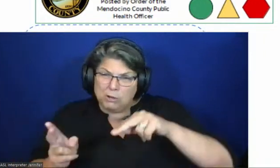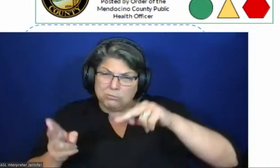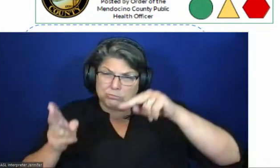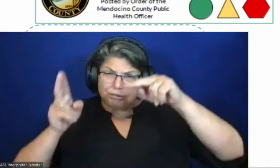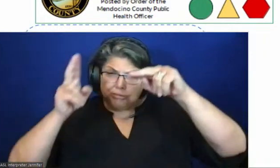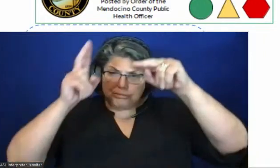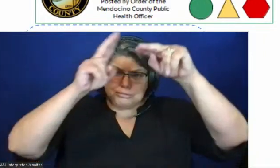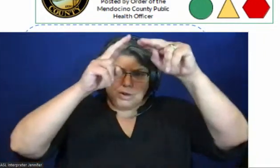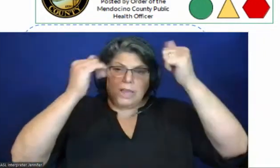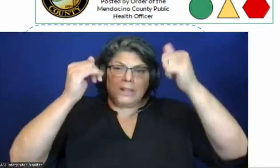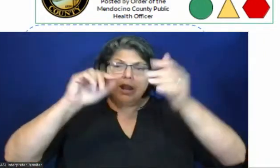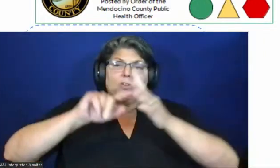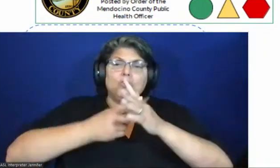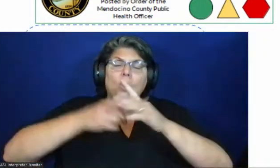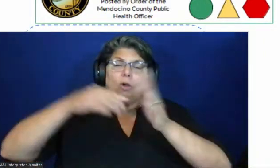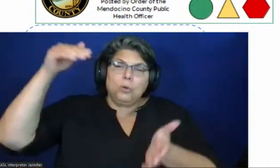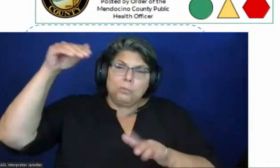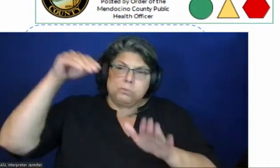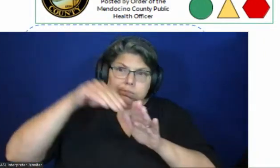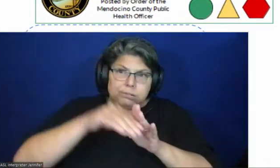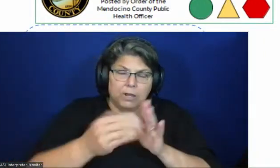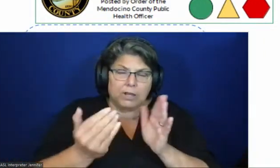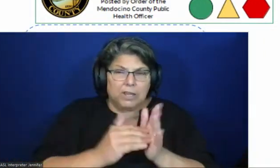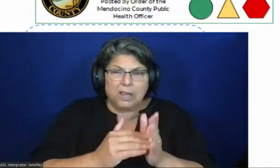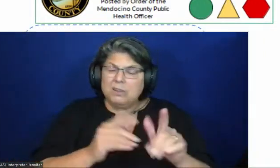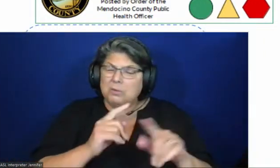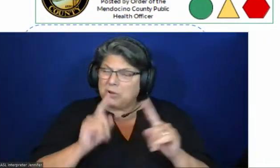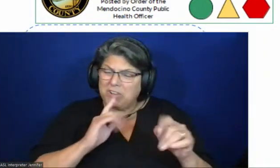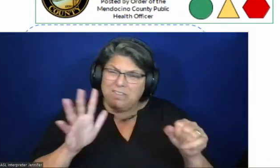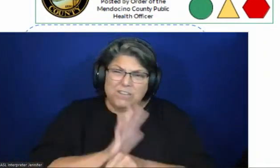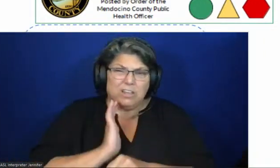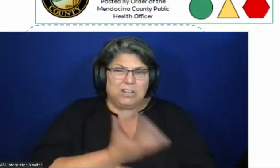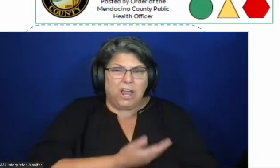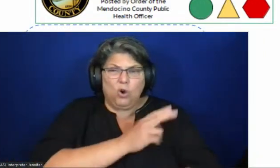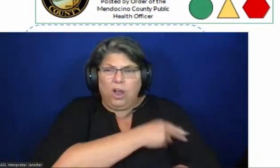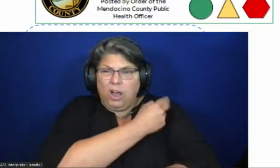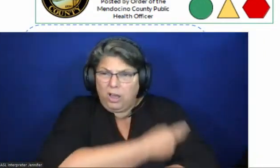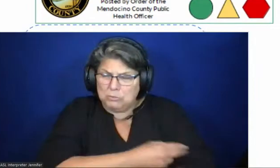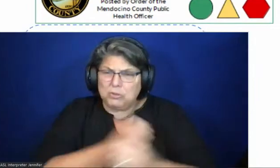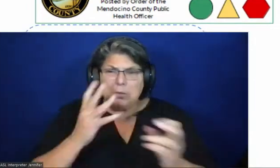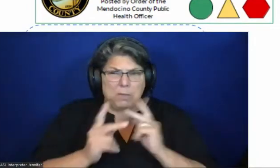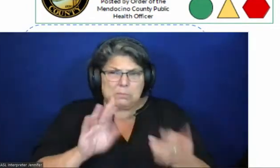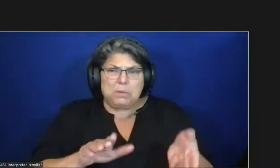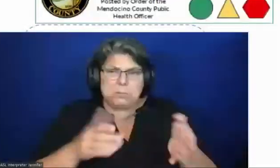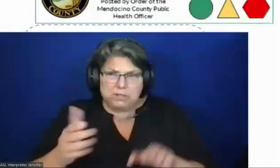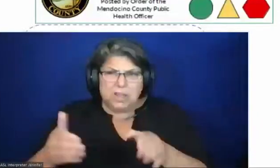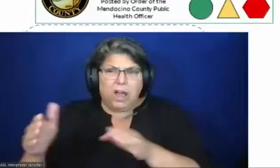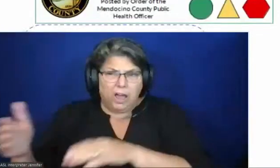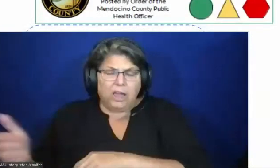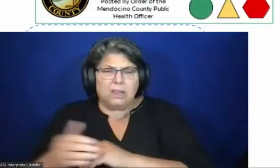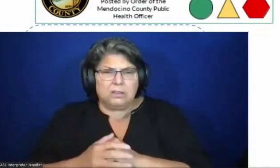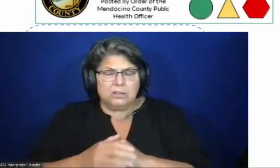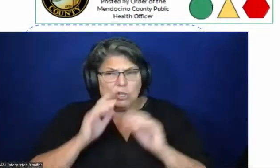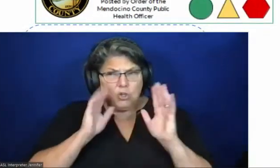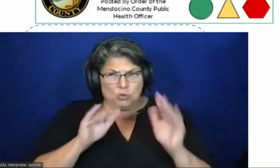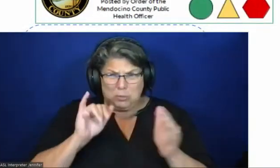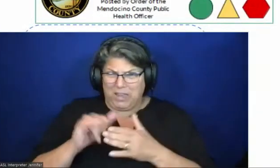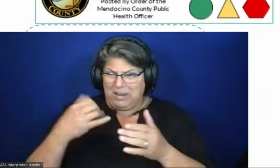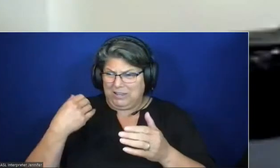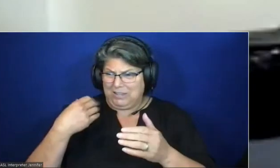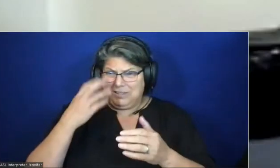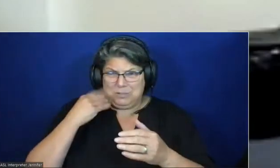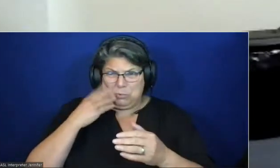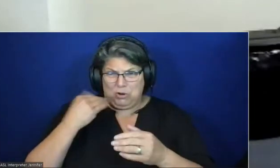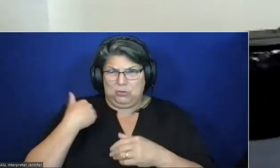ICUs and cost many lives here. I hope that this experience with Labor Day will be an alert to our communities